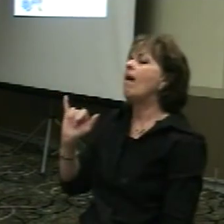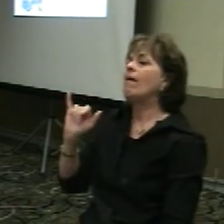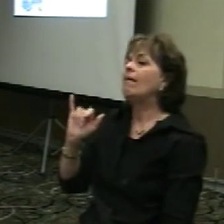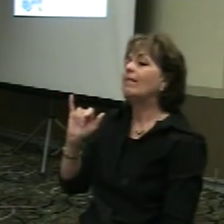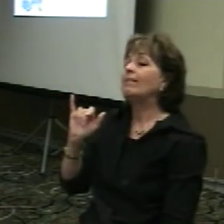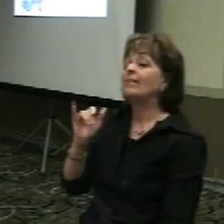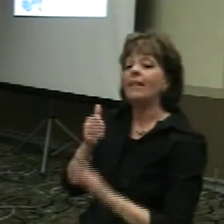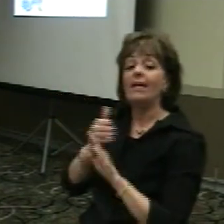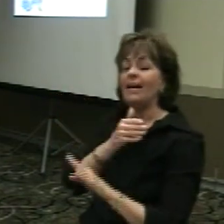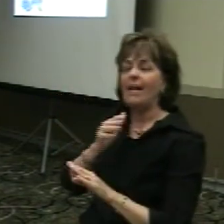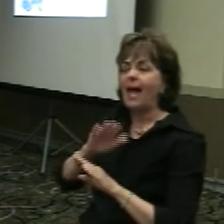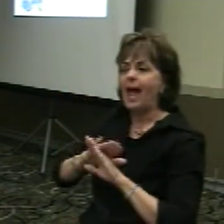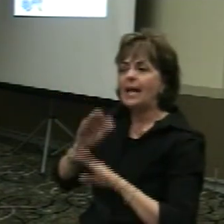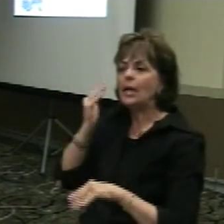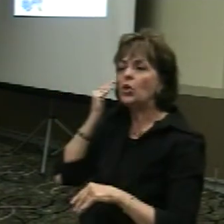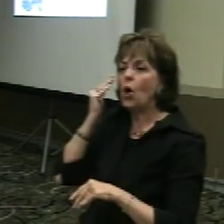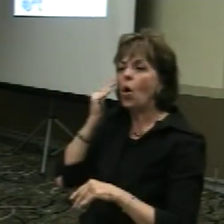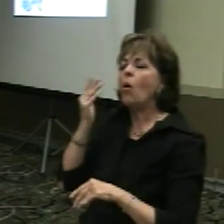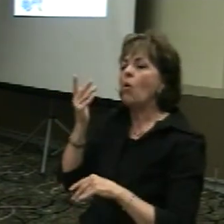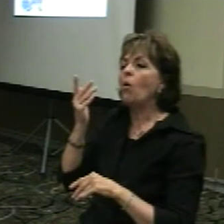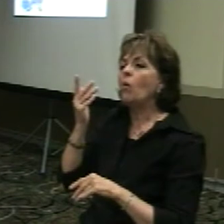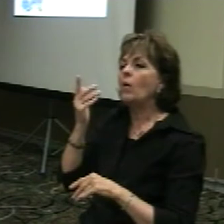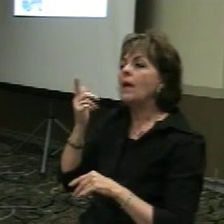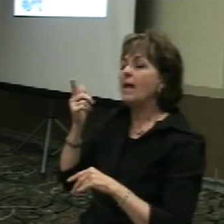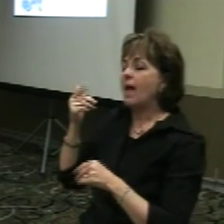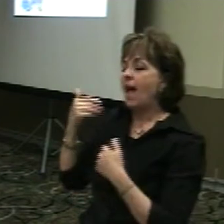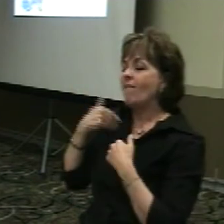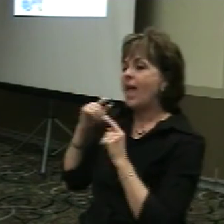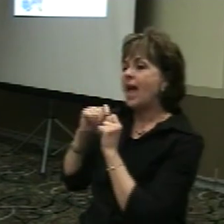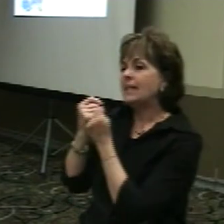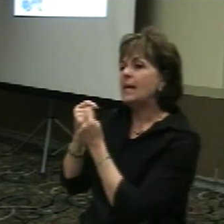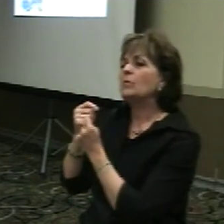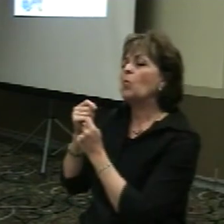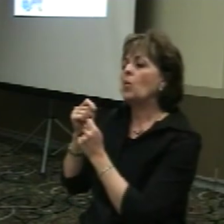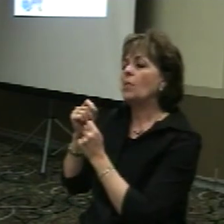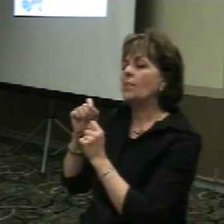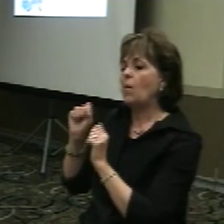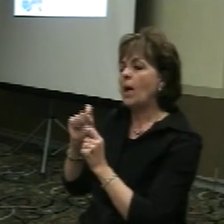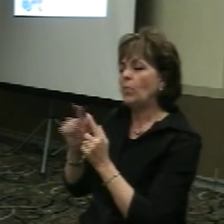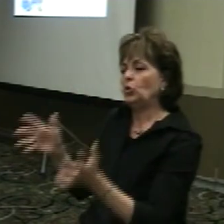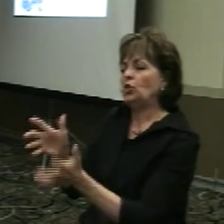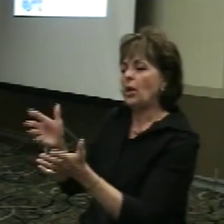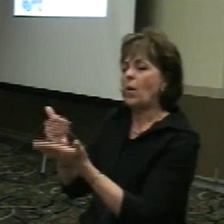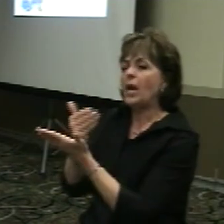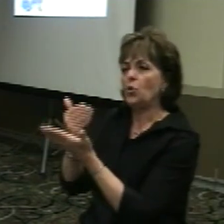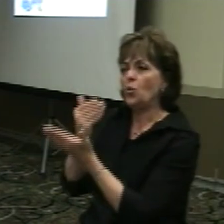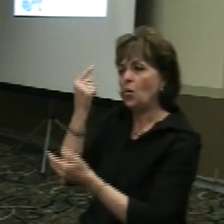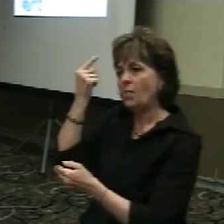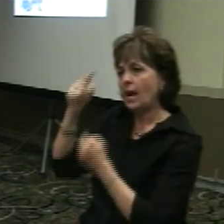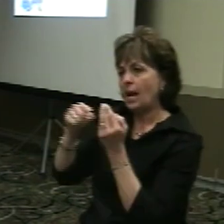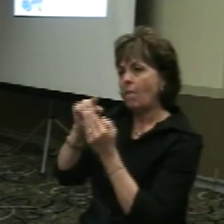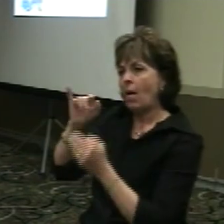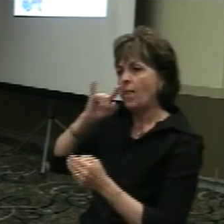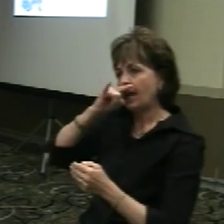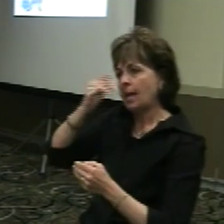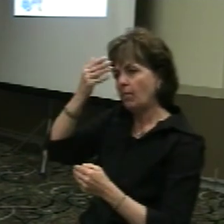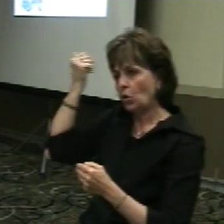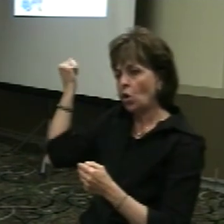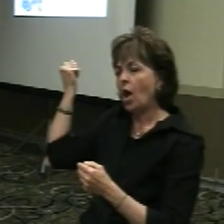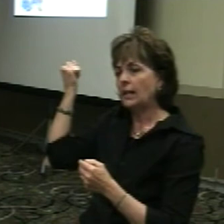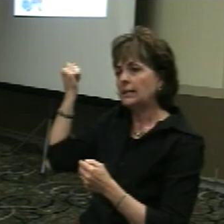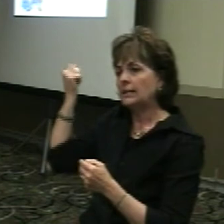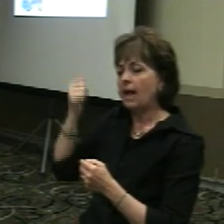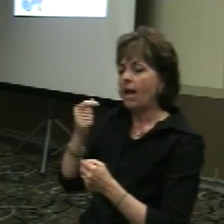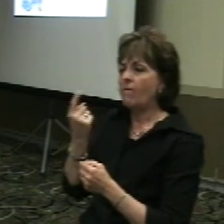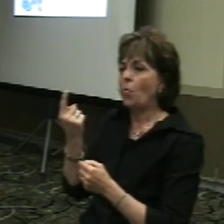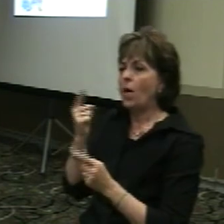that. I mean, I've had teams that were able to generate some new thinking about a kid because of that